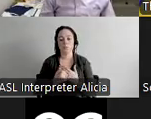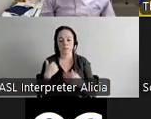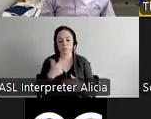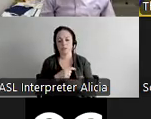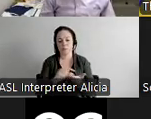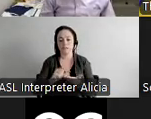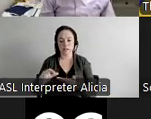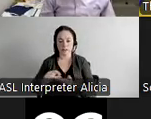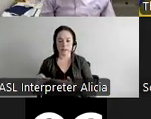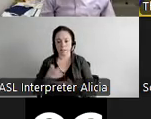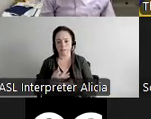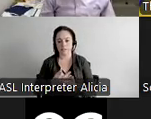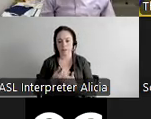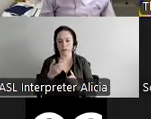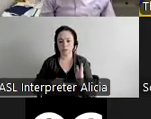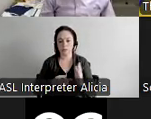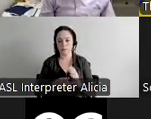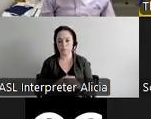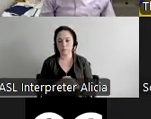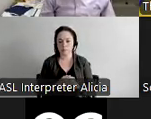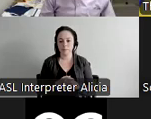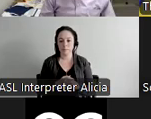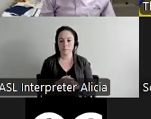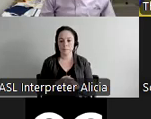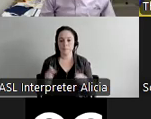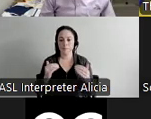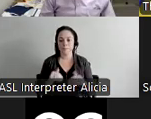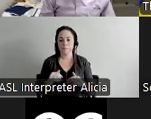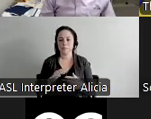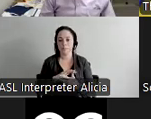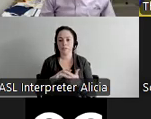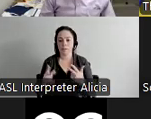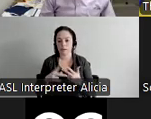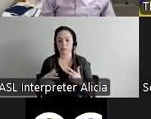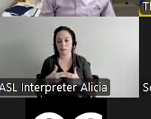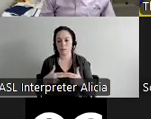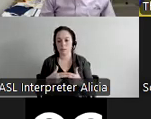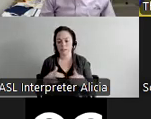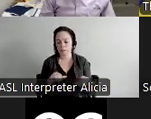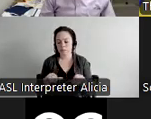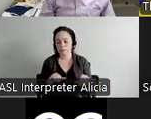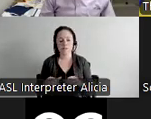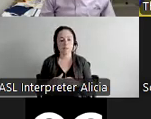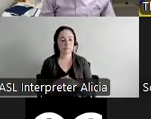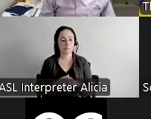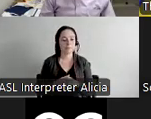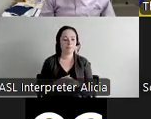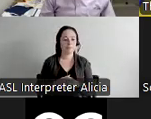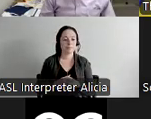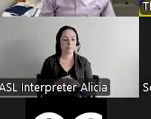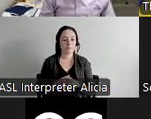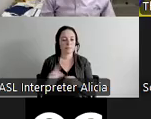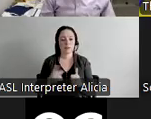to refresh your memory in the next three slides. So first, we had